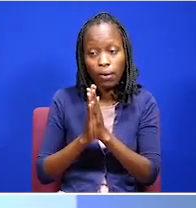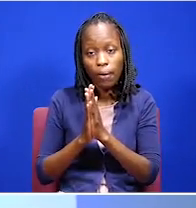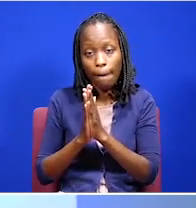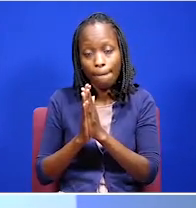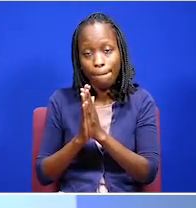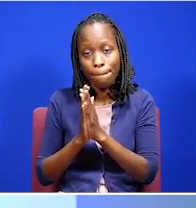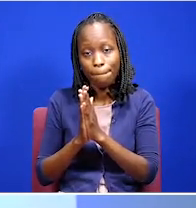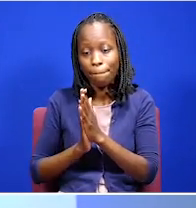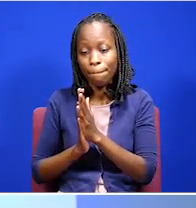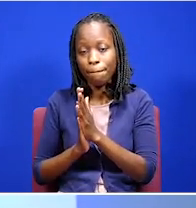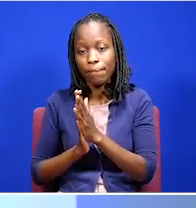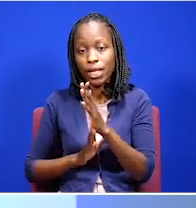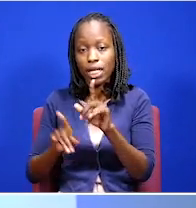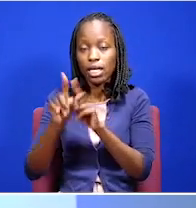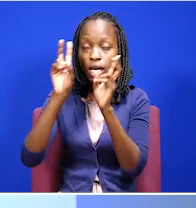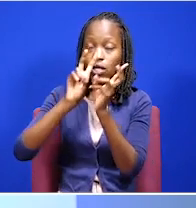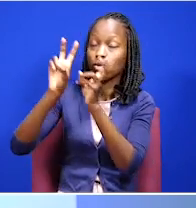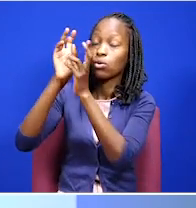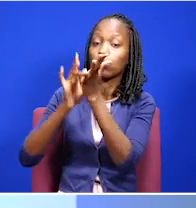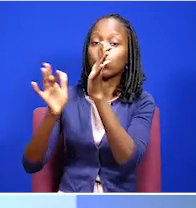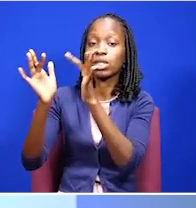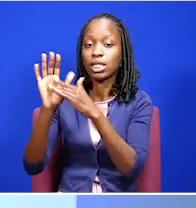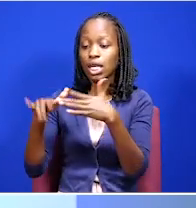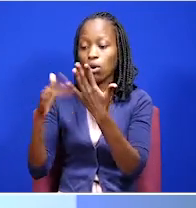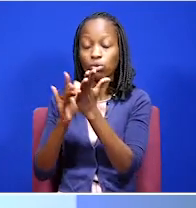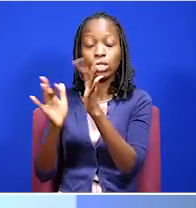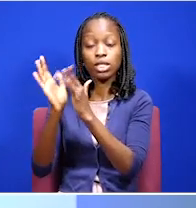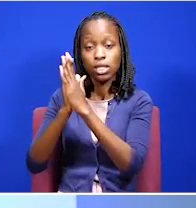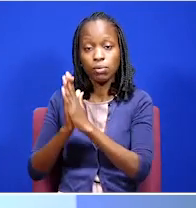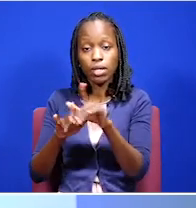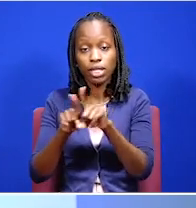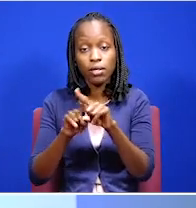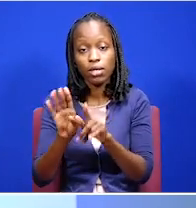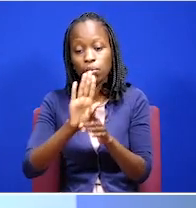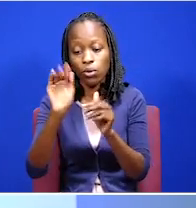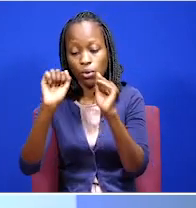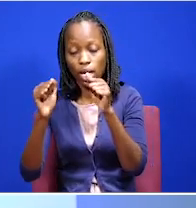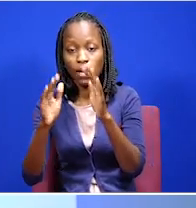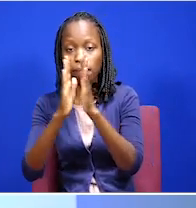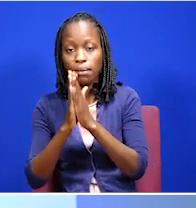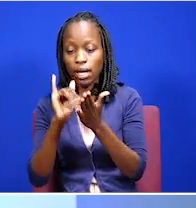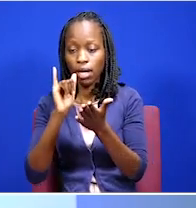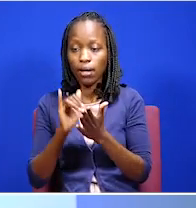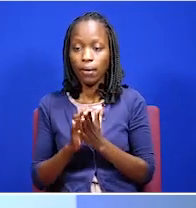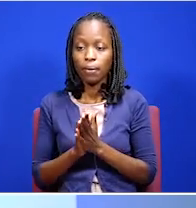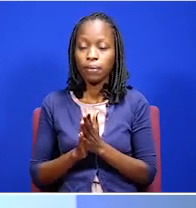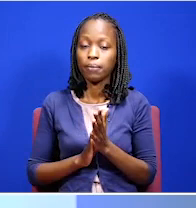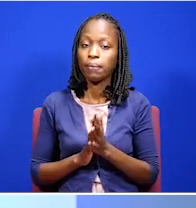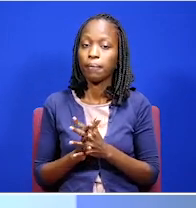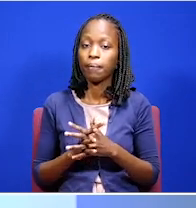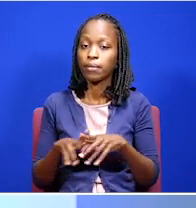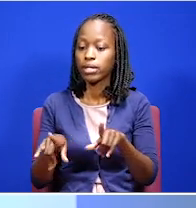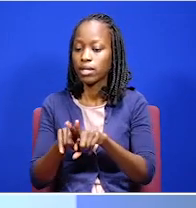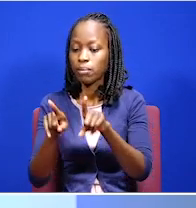and I want you to begin to look into this. As you look to Jesus and how